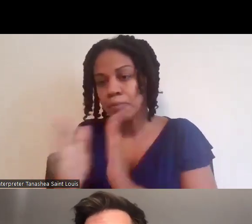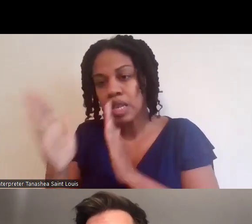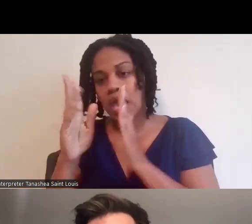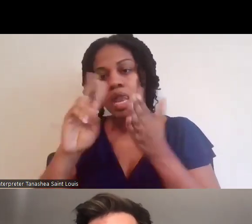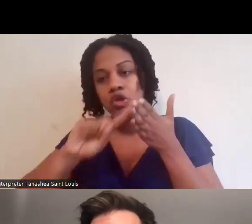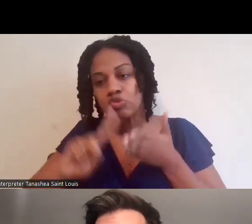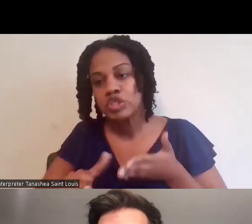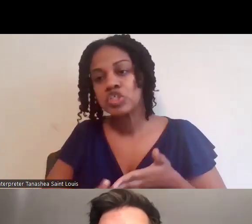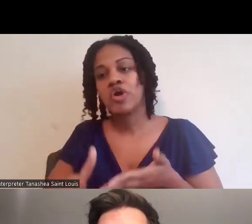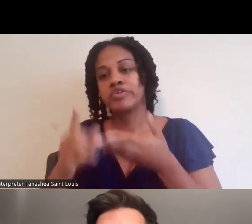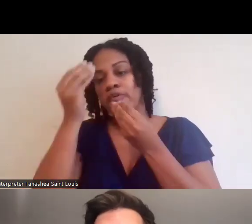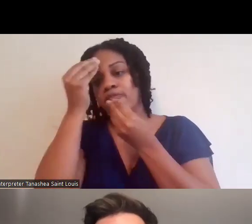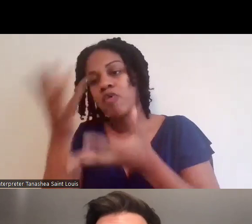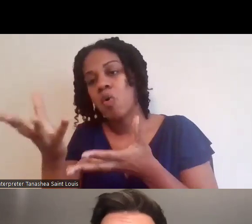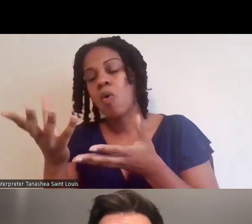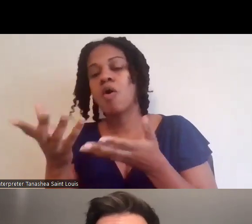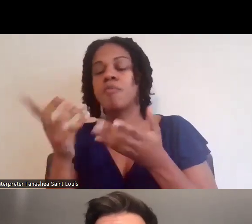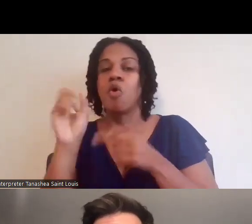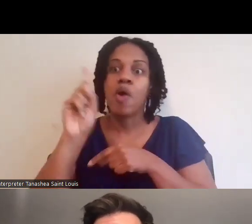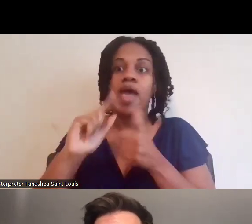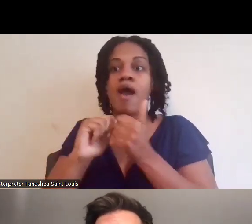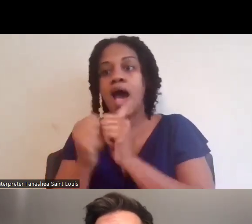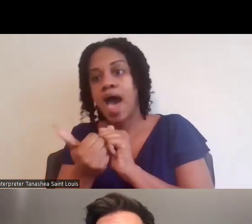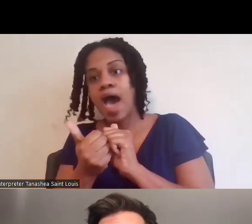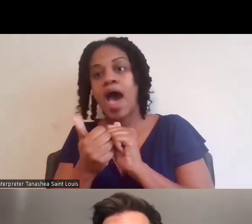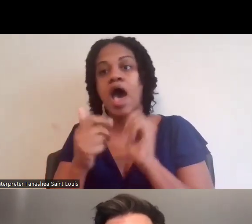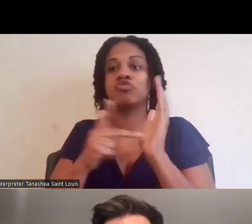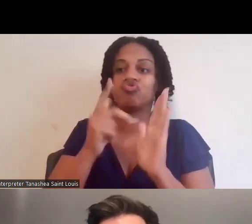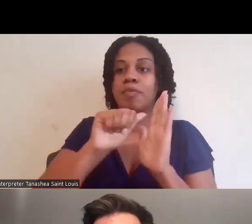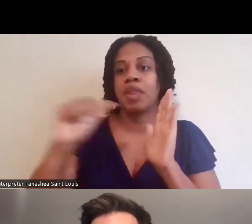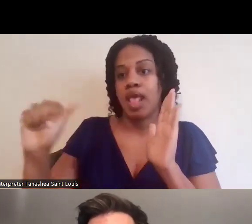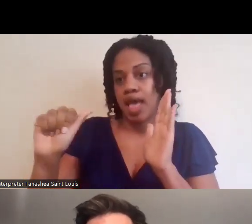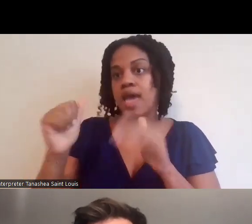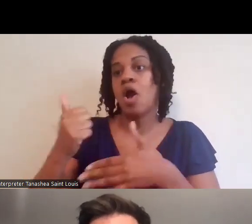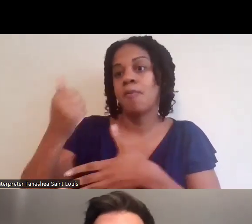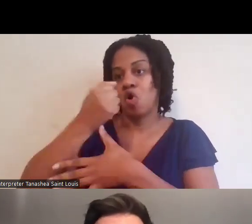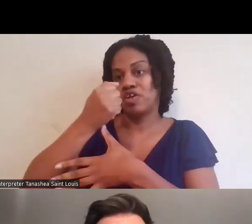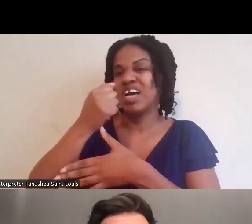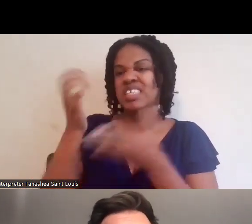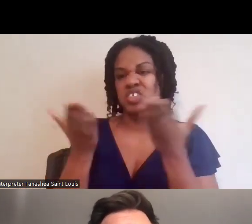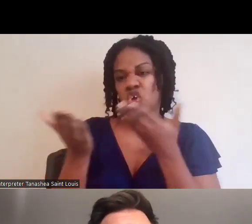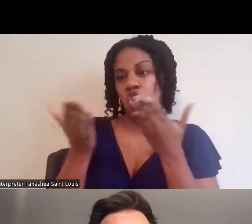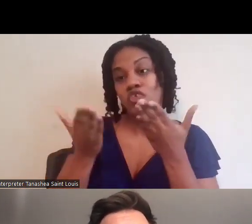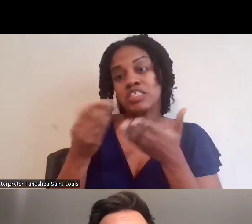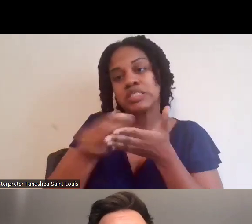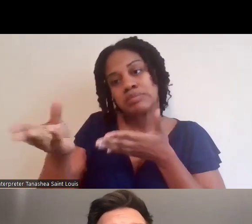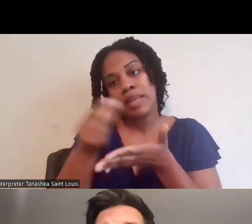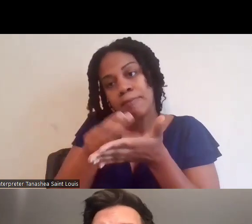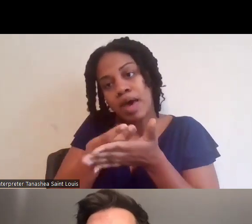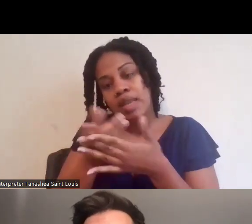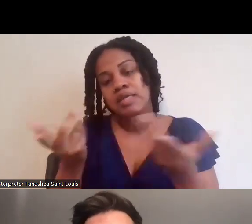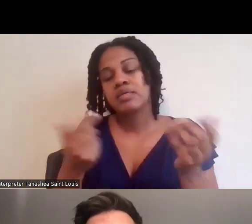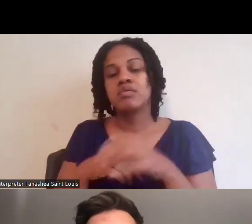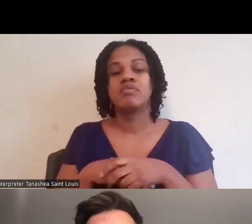research to inform where and how AAAs are prioritizing services or spending their money,